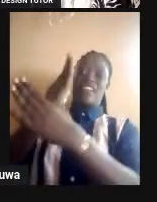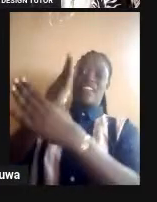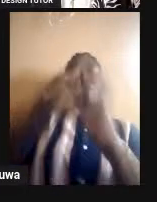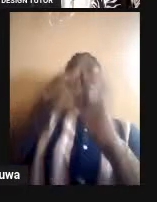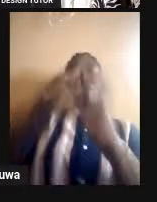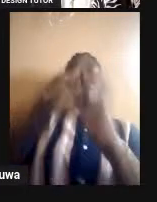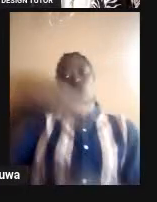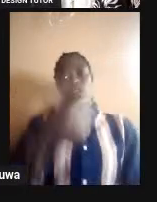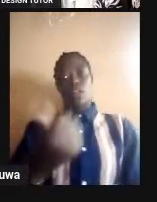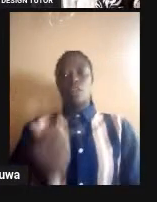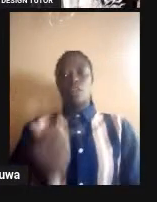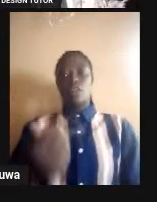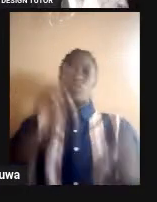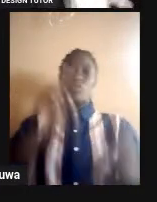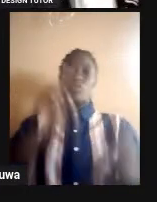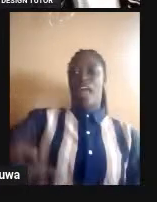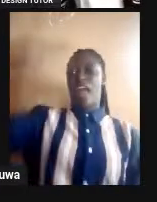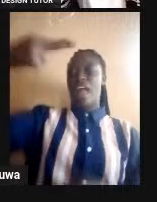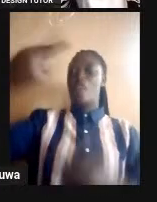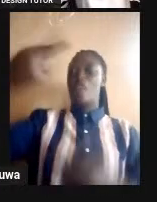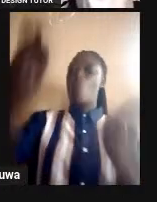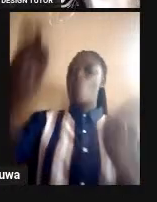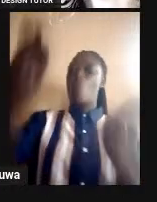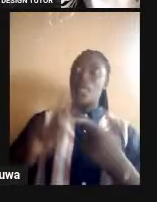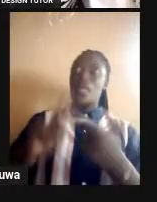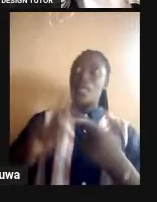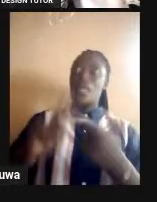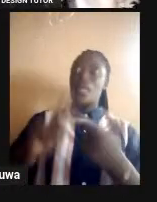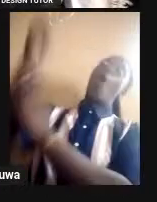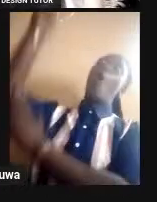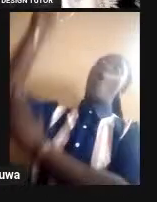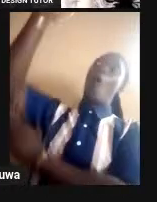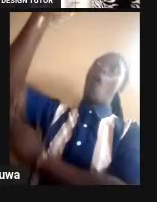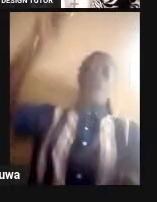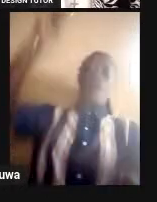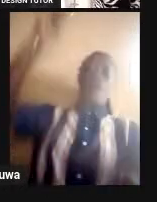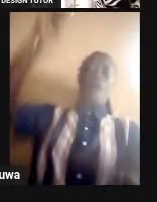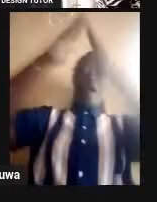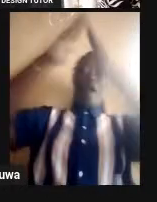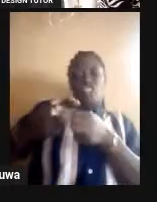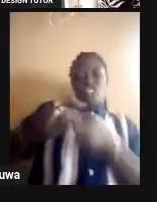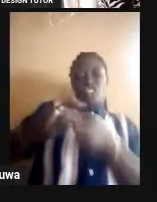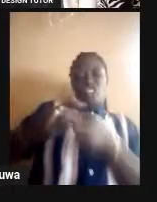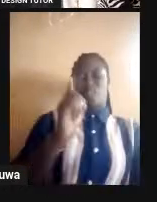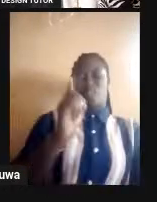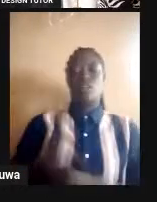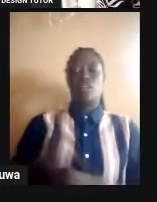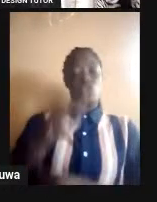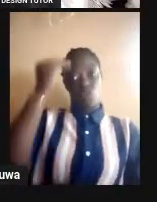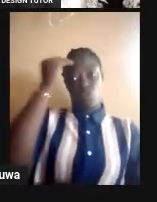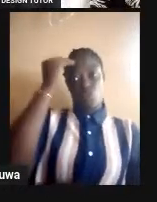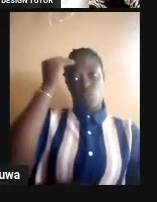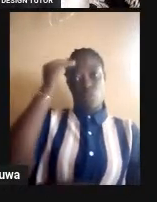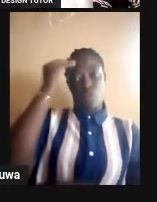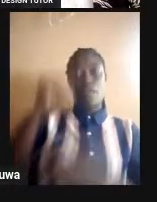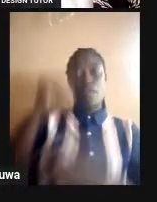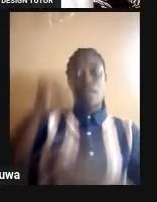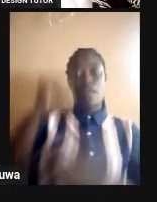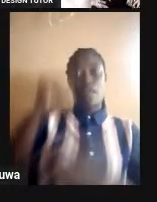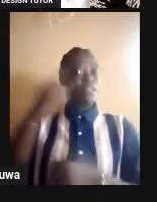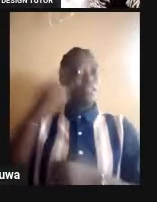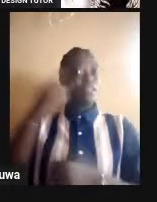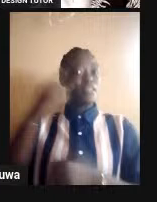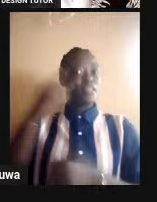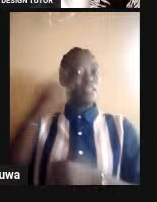a really short one. So you can see it in houses or estates. See that if they are tall buildings, all of them